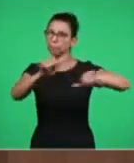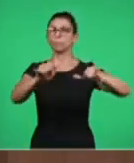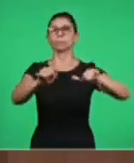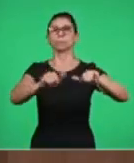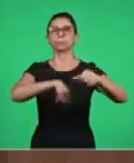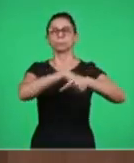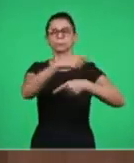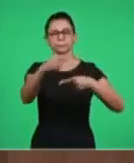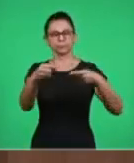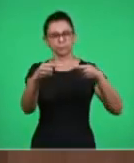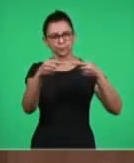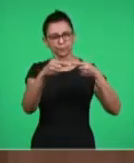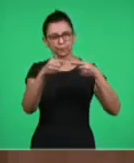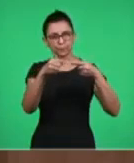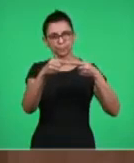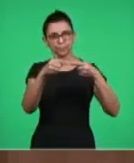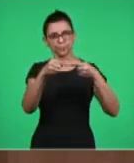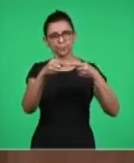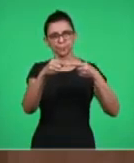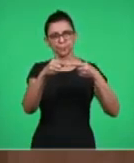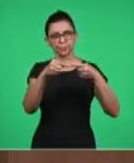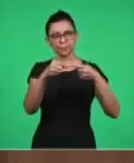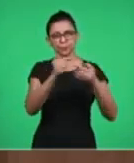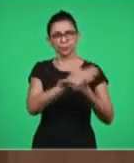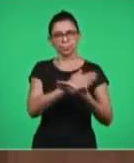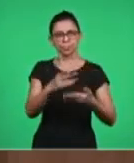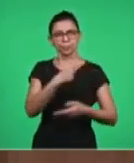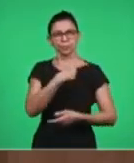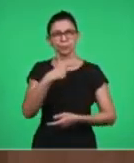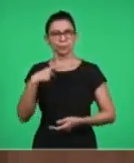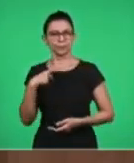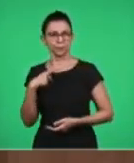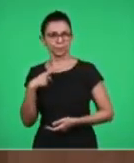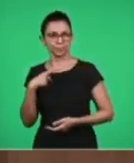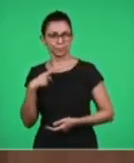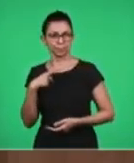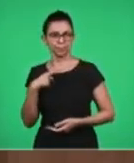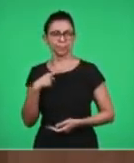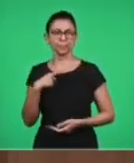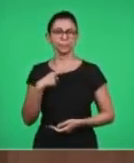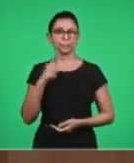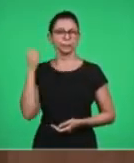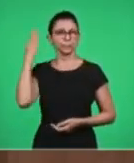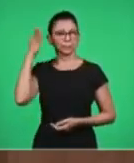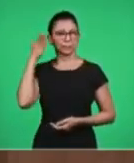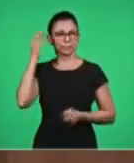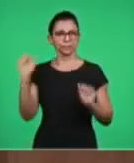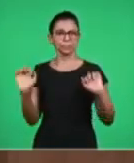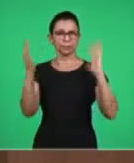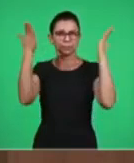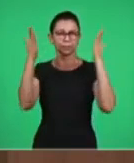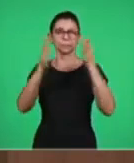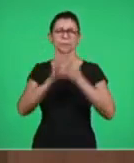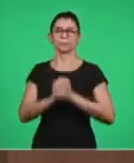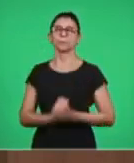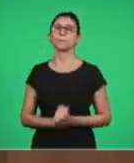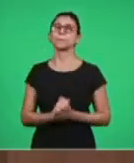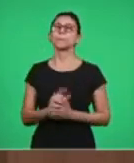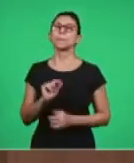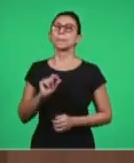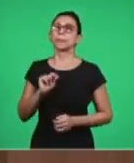to proclaim. The first one that was mentioned by the first pastor, which was, he spoke about the